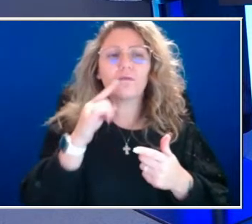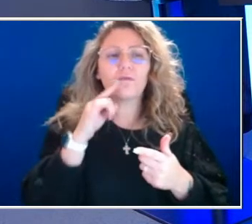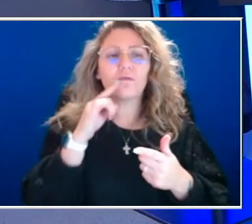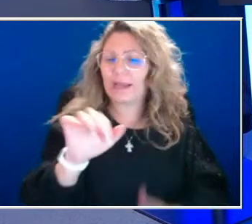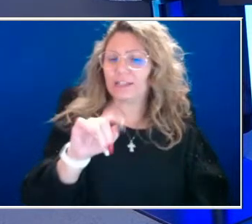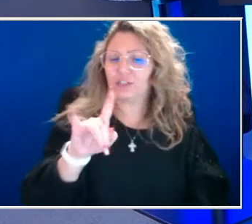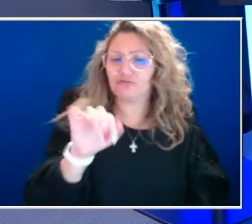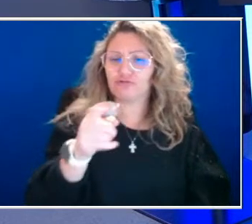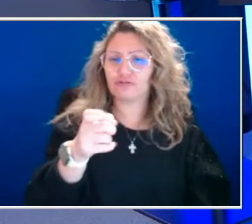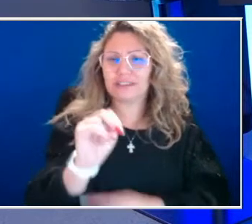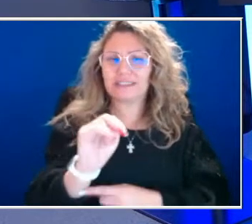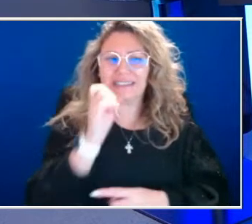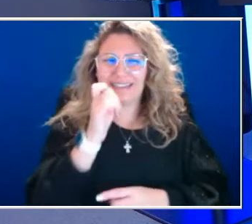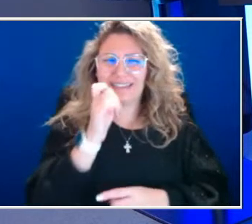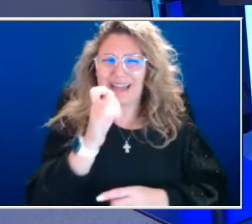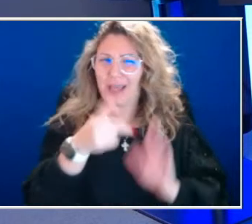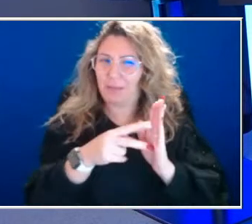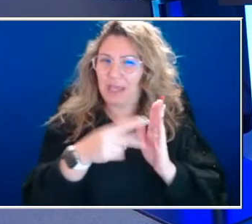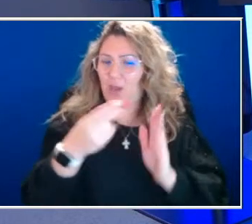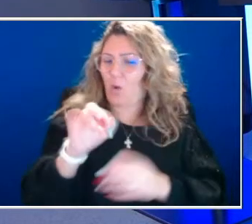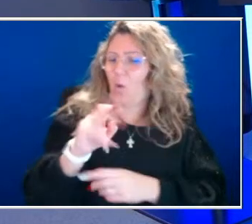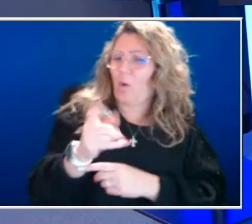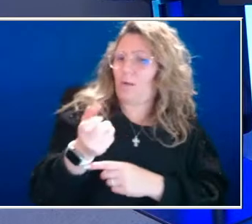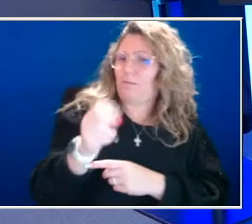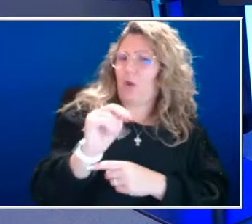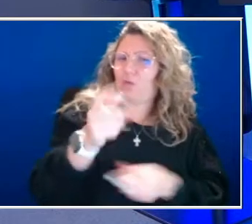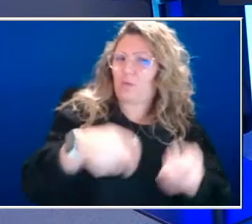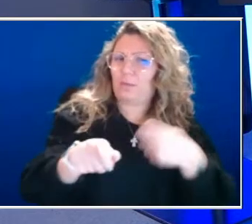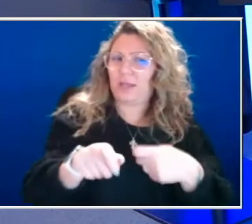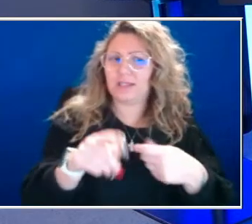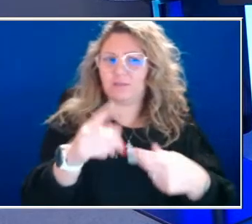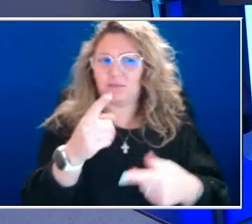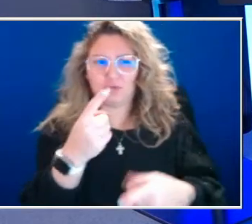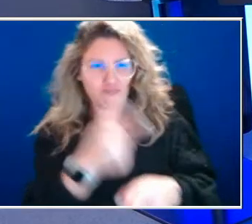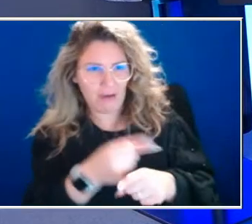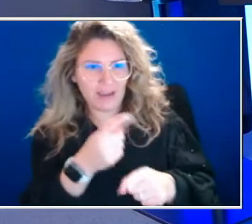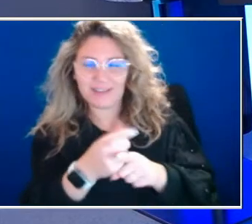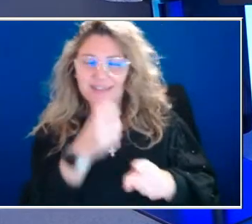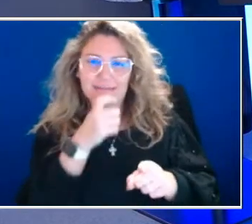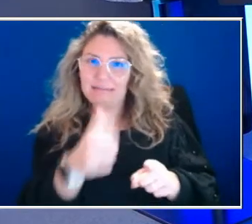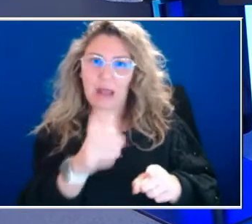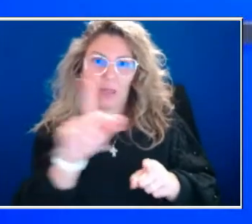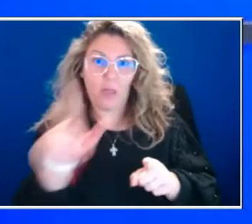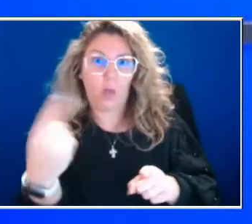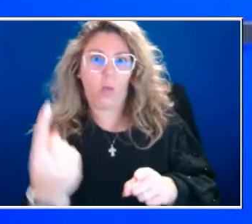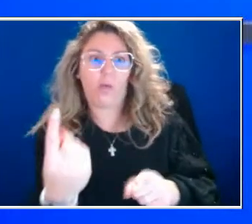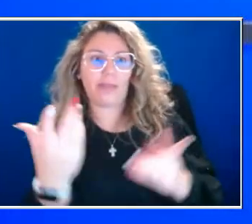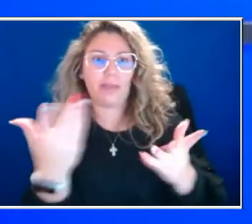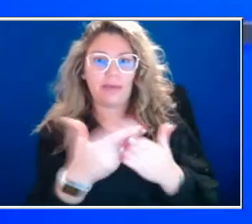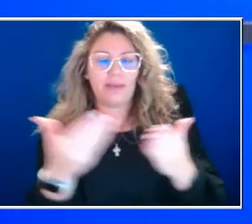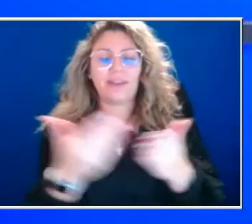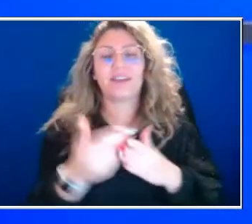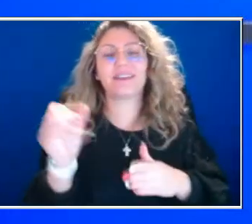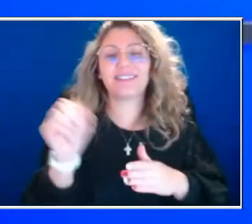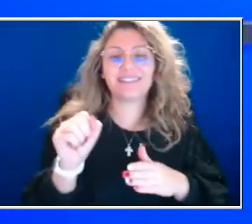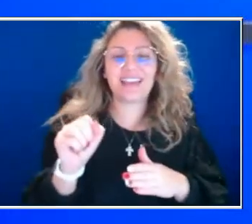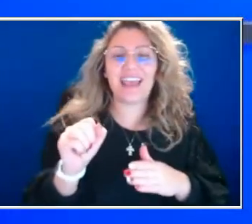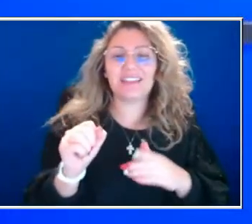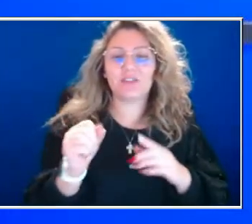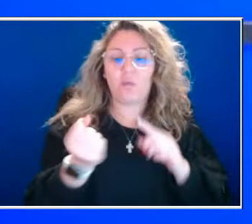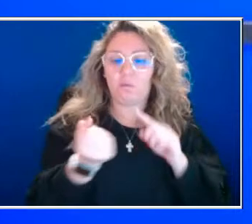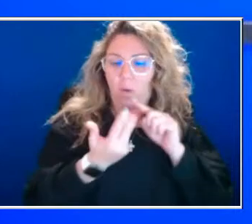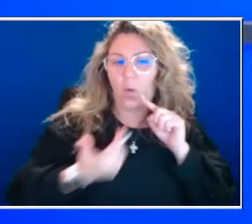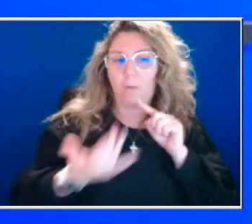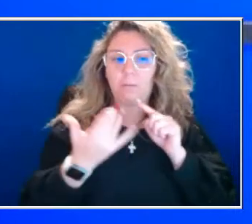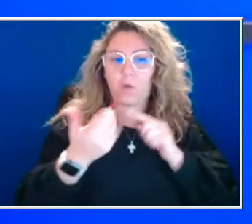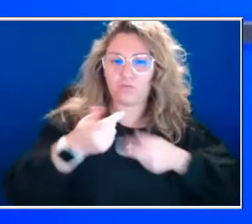replacement therapy. Right. There are other factors, so that's not the go-to. Well, there are. So hormone replacement therapy is really intended